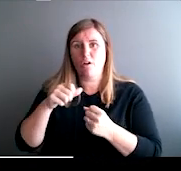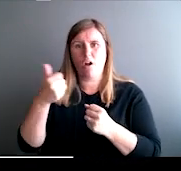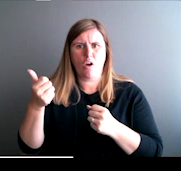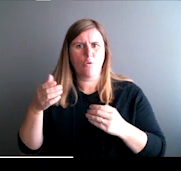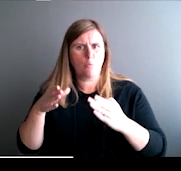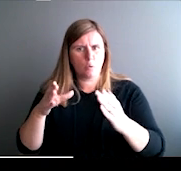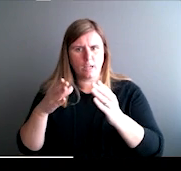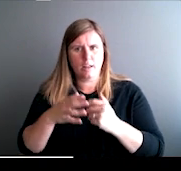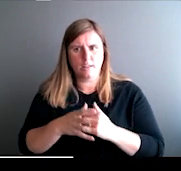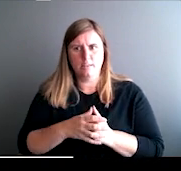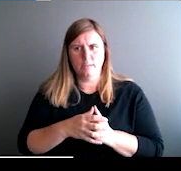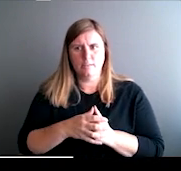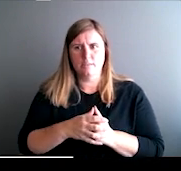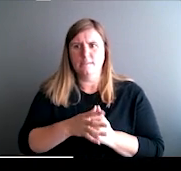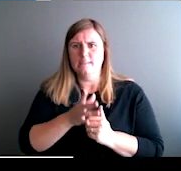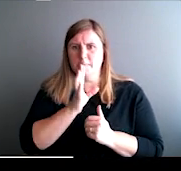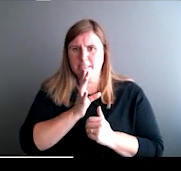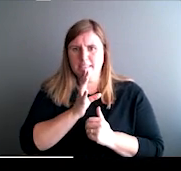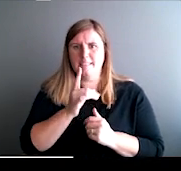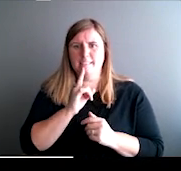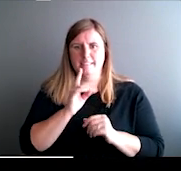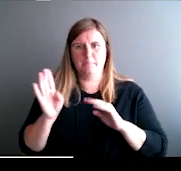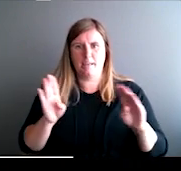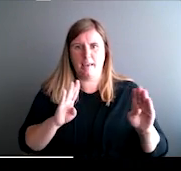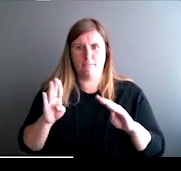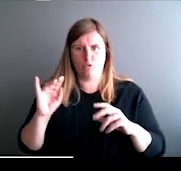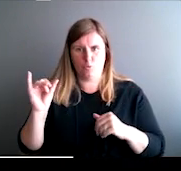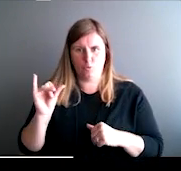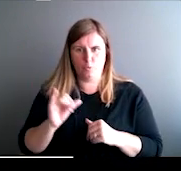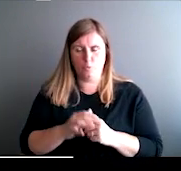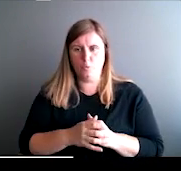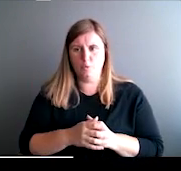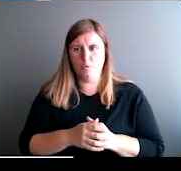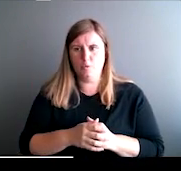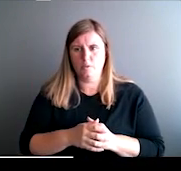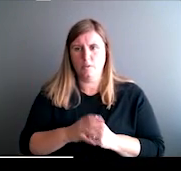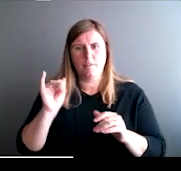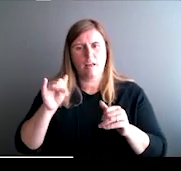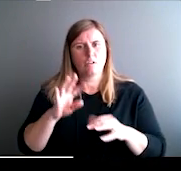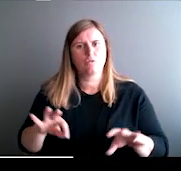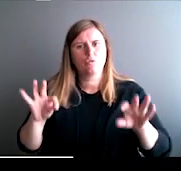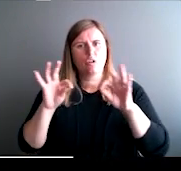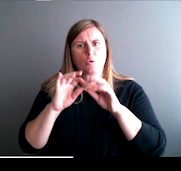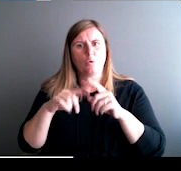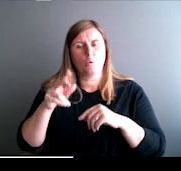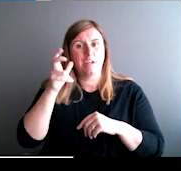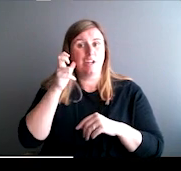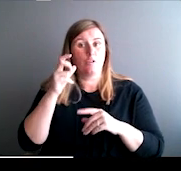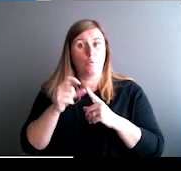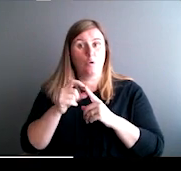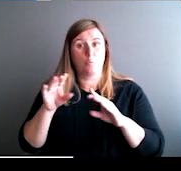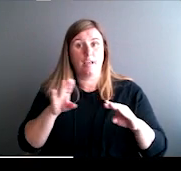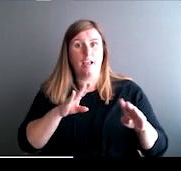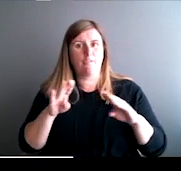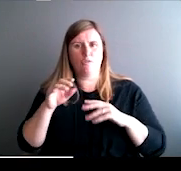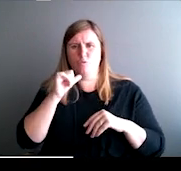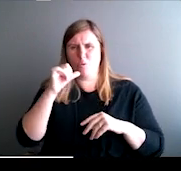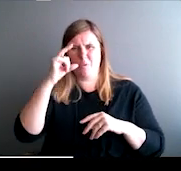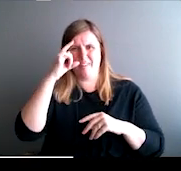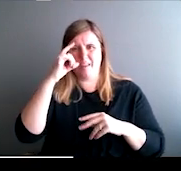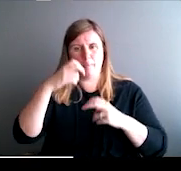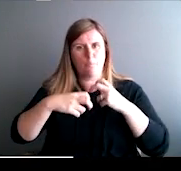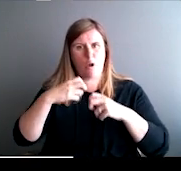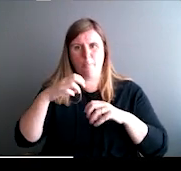modalities. Speaking is behaving as well, and that's critical. So when you hear behavior, don't think